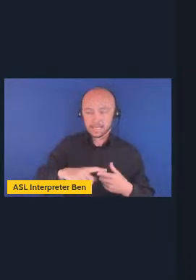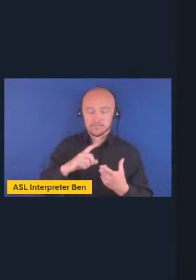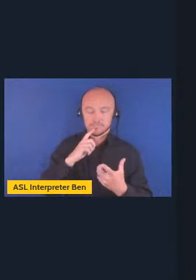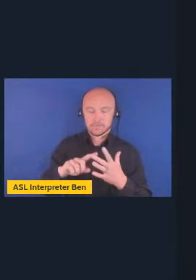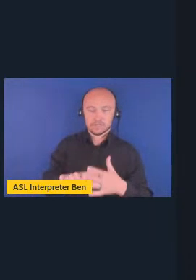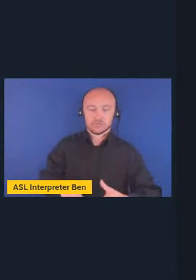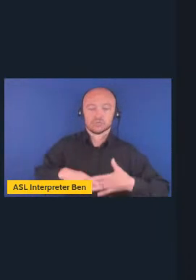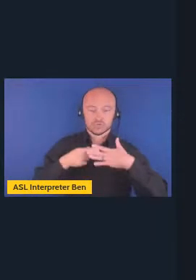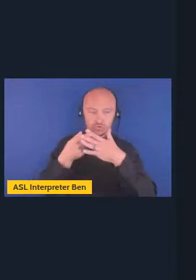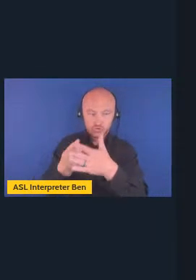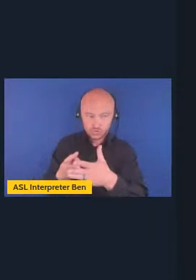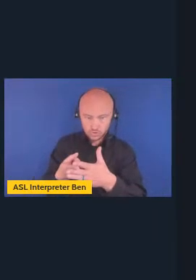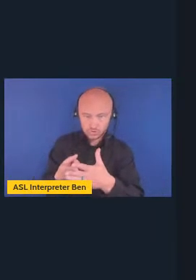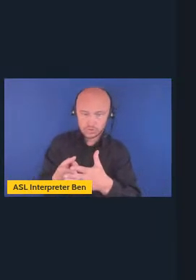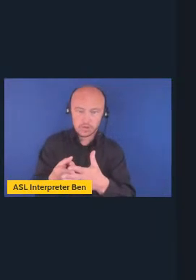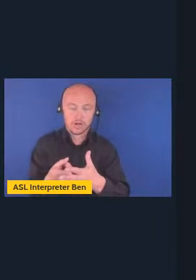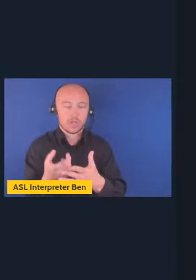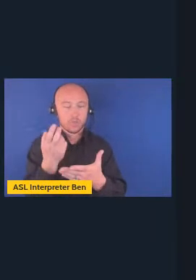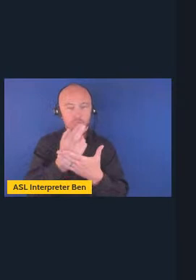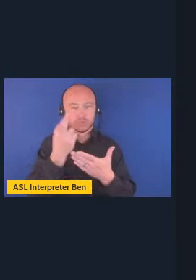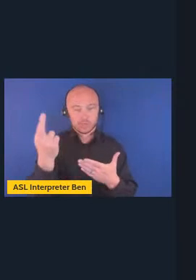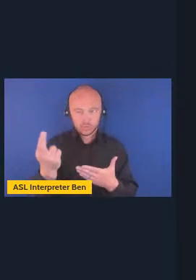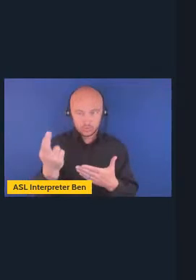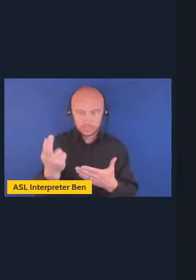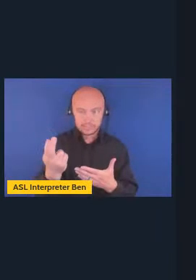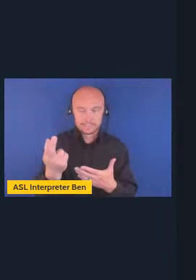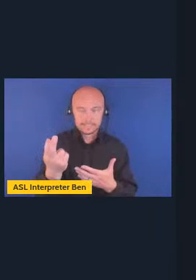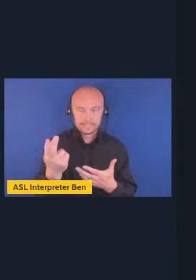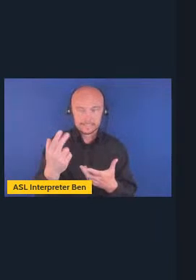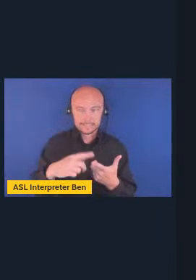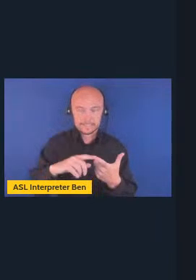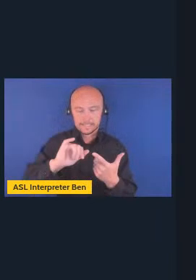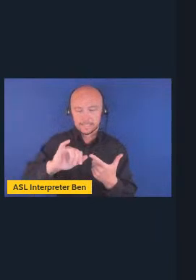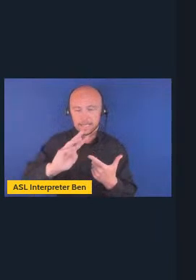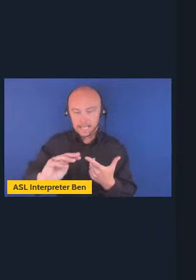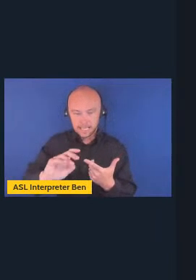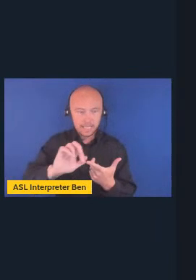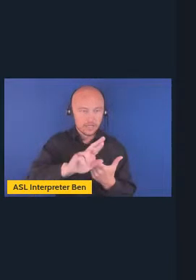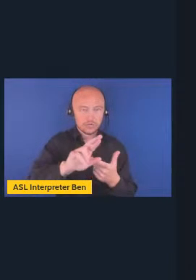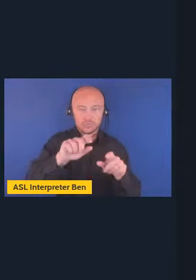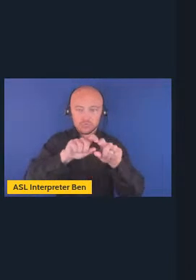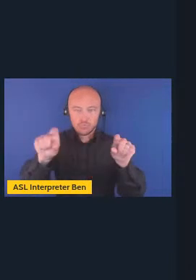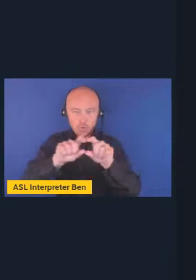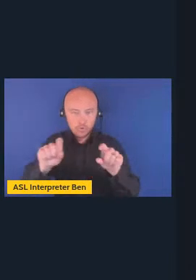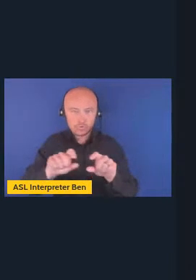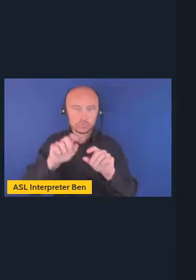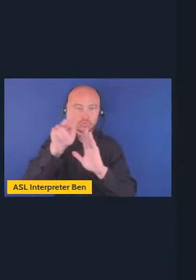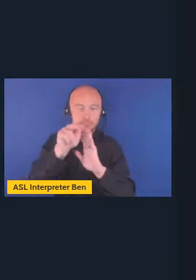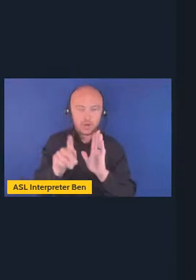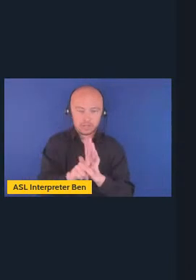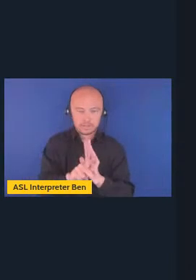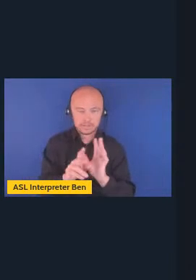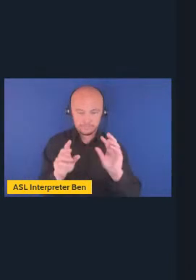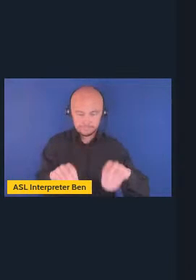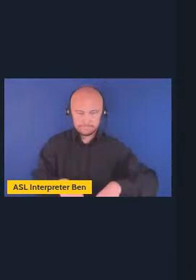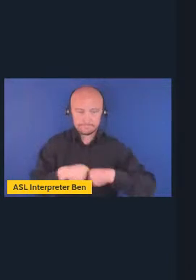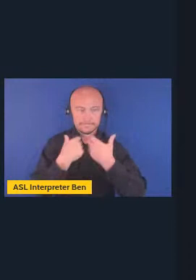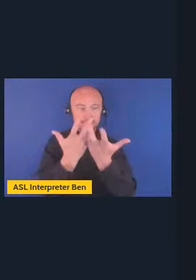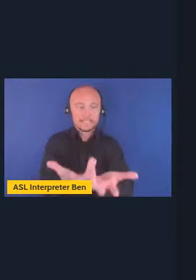create above resources like IAM roles and policies. I have given S2